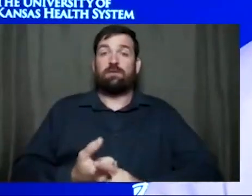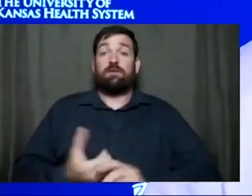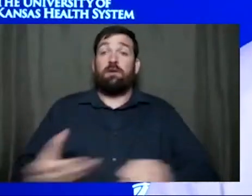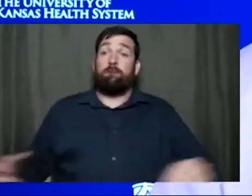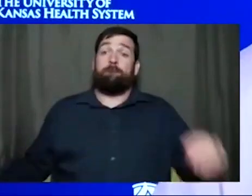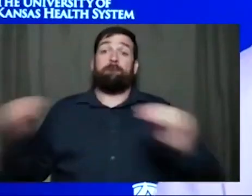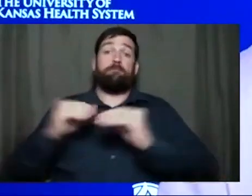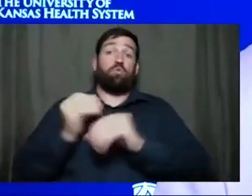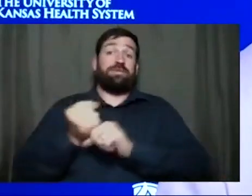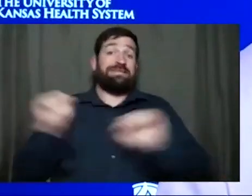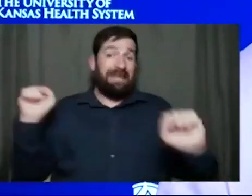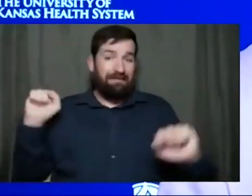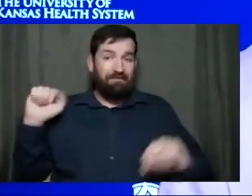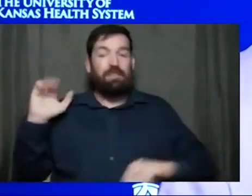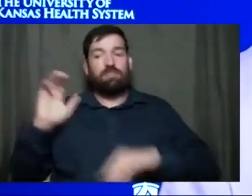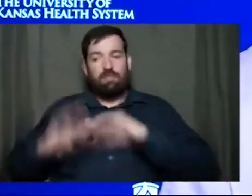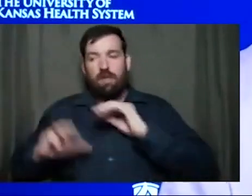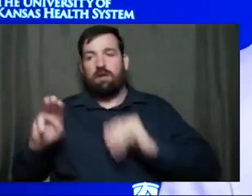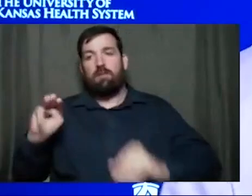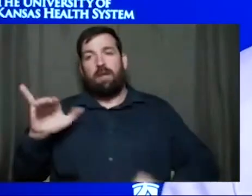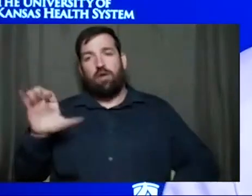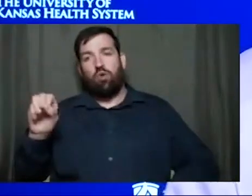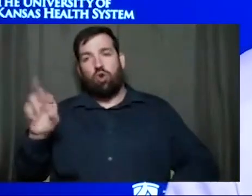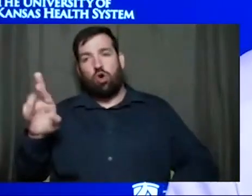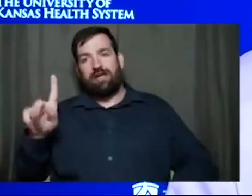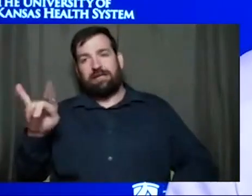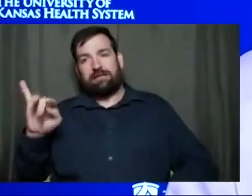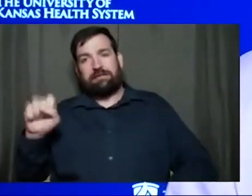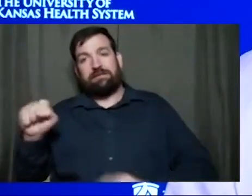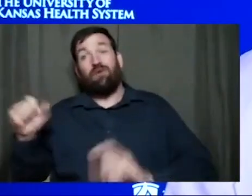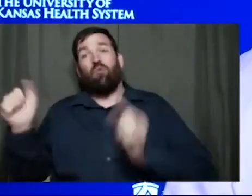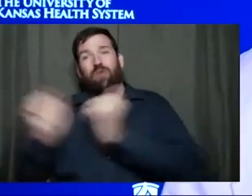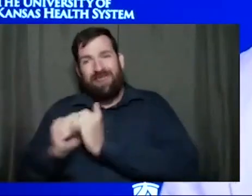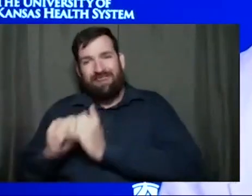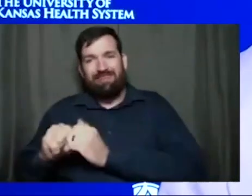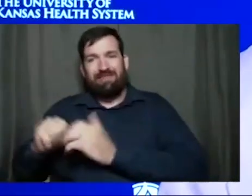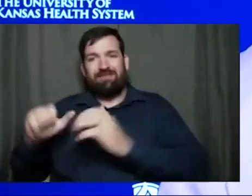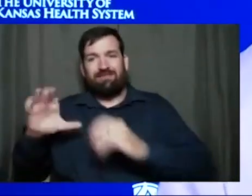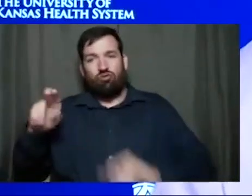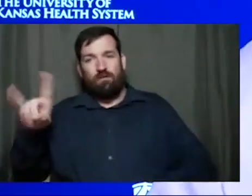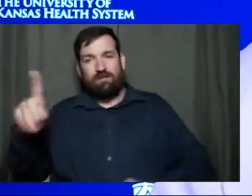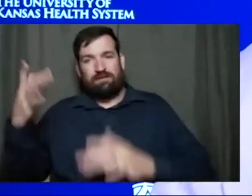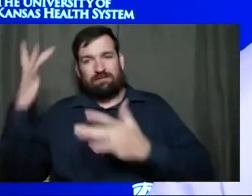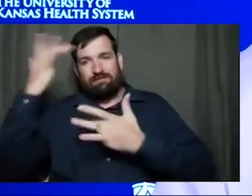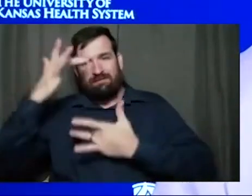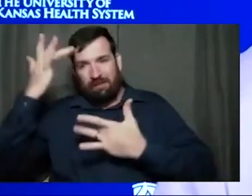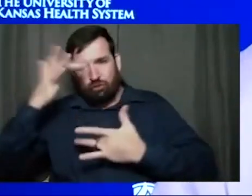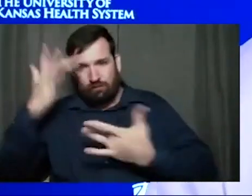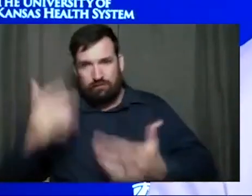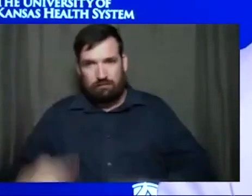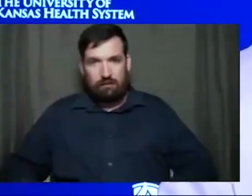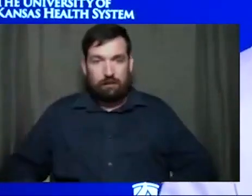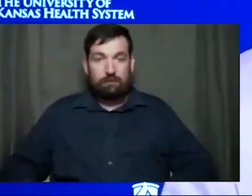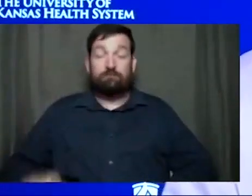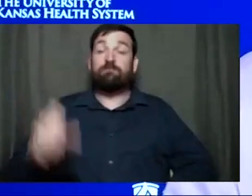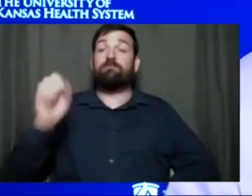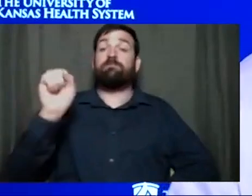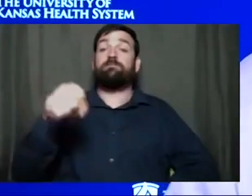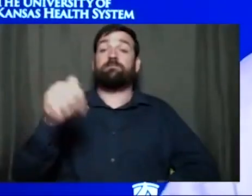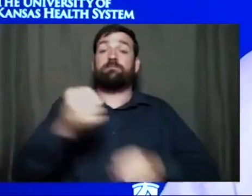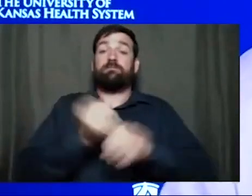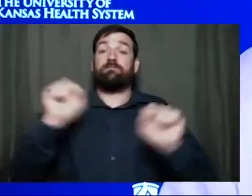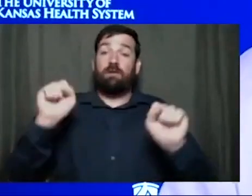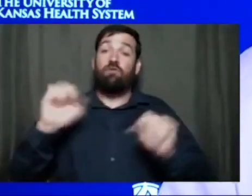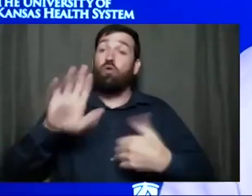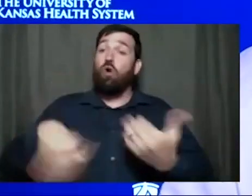compared to the myocarditis you get if you get COVID-19 infection with the actual virus. So yes, it is safe, and all the data that we